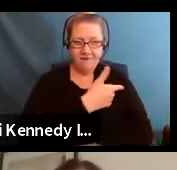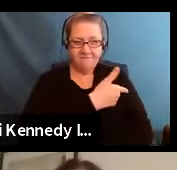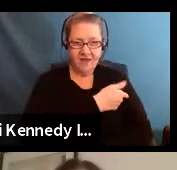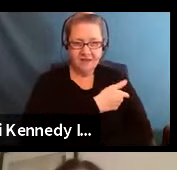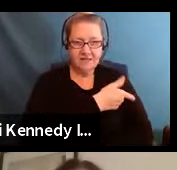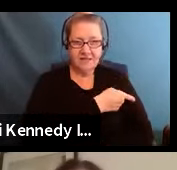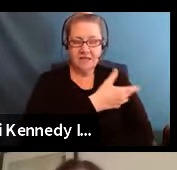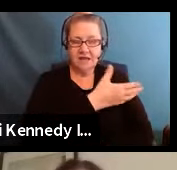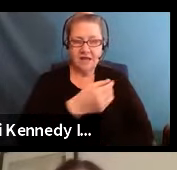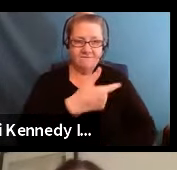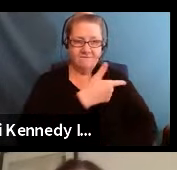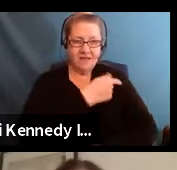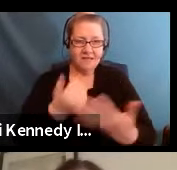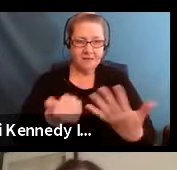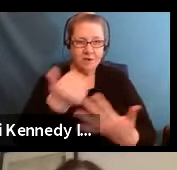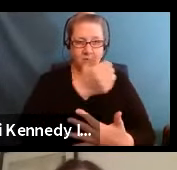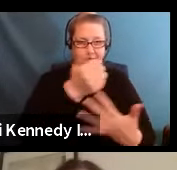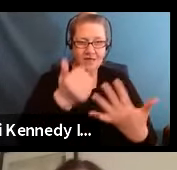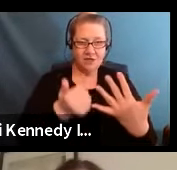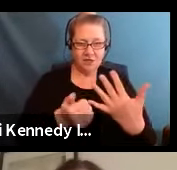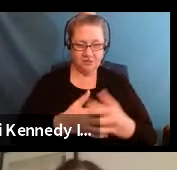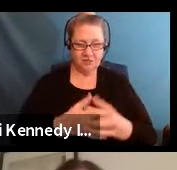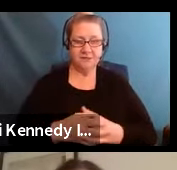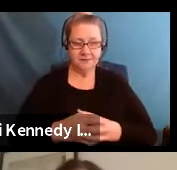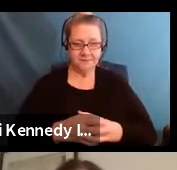vaccine prioritization. And